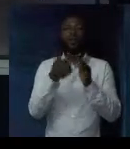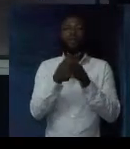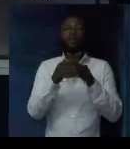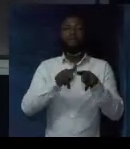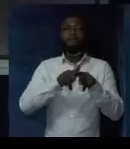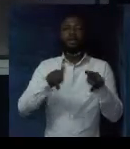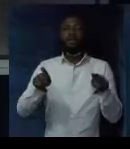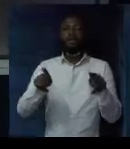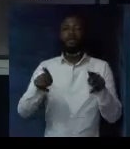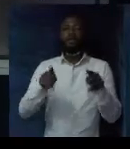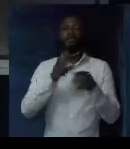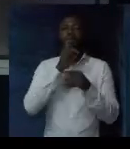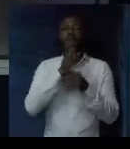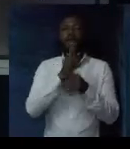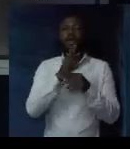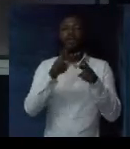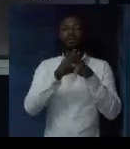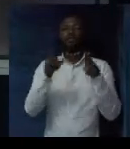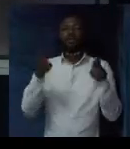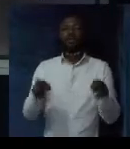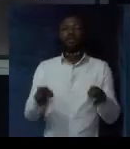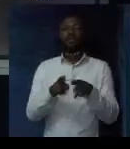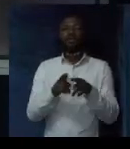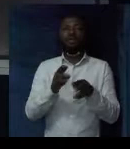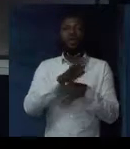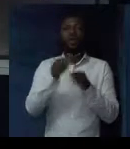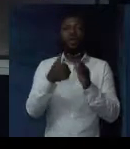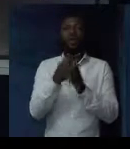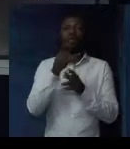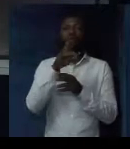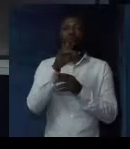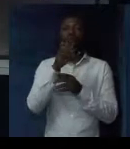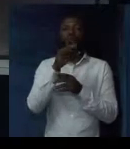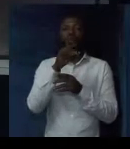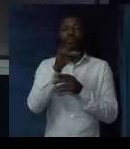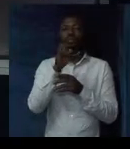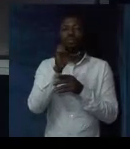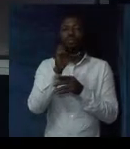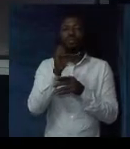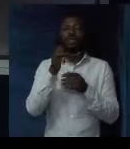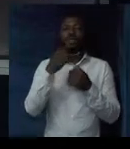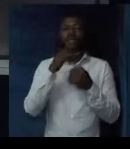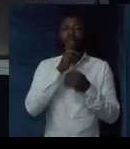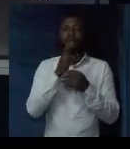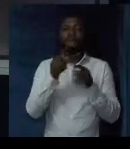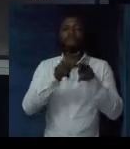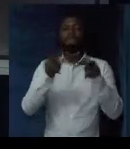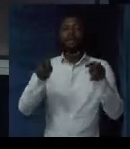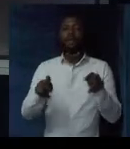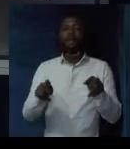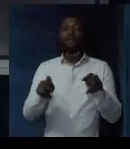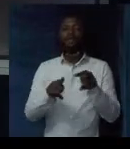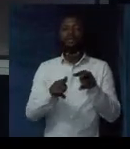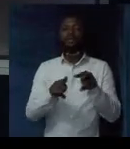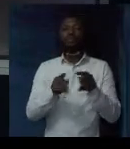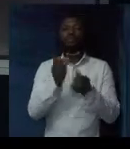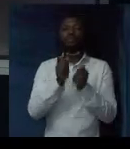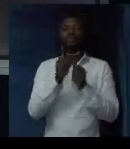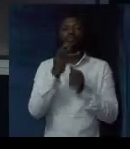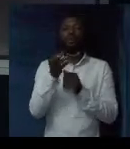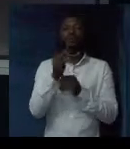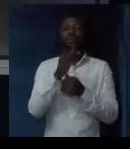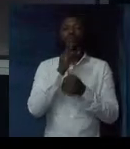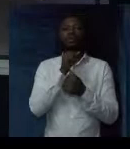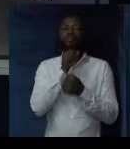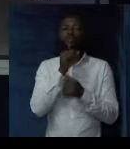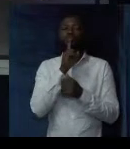all parallelograms are rectangles. The fourth one is all rhombuses are parallelogram. Which of them is not